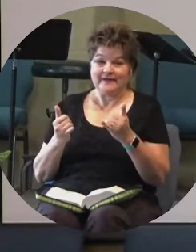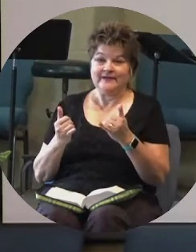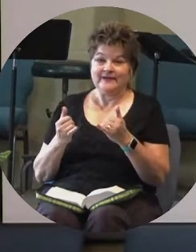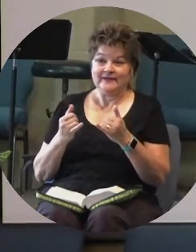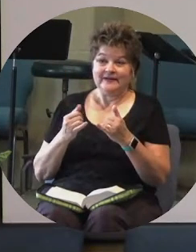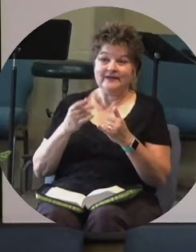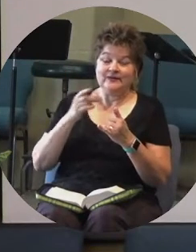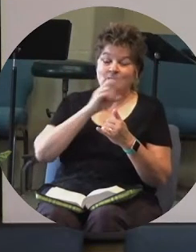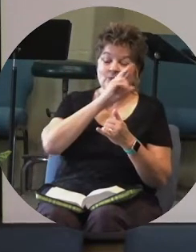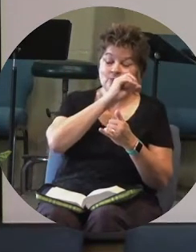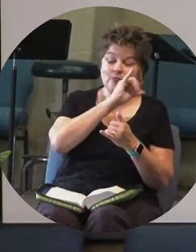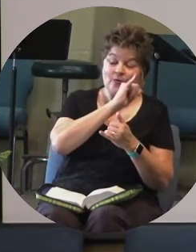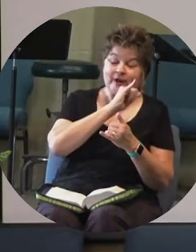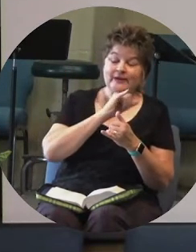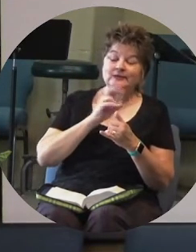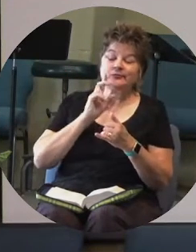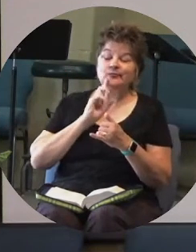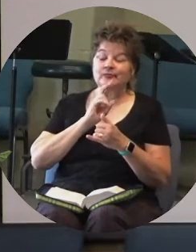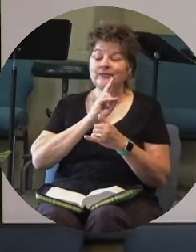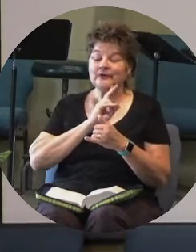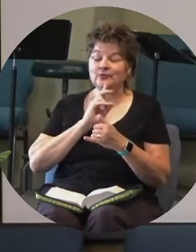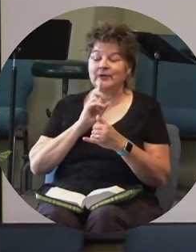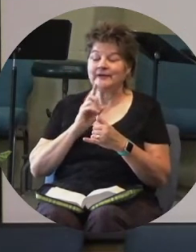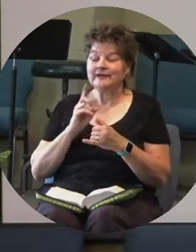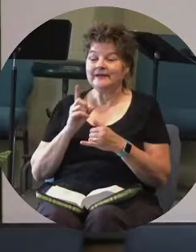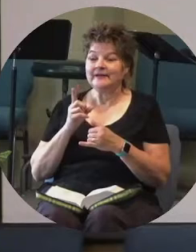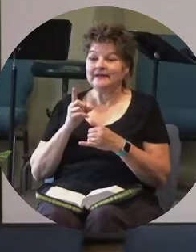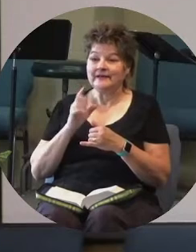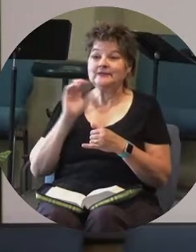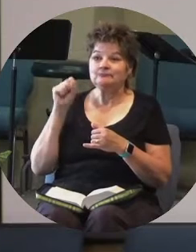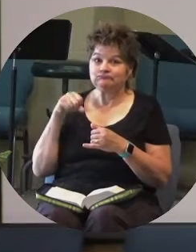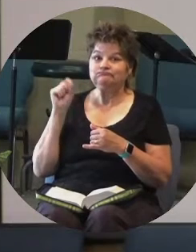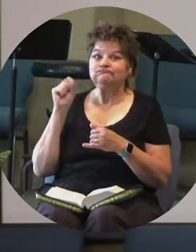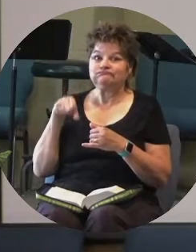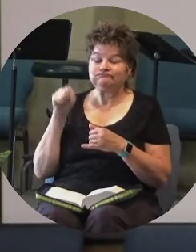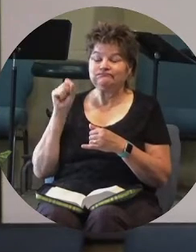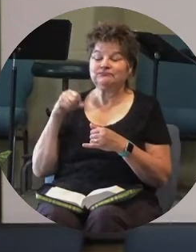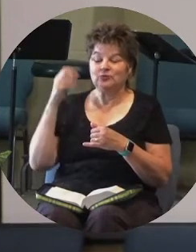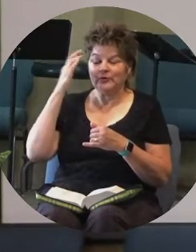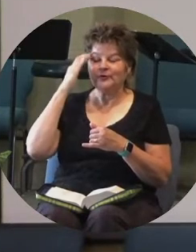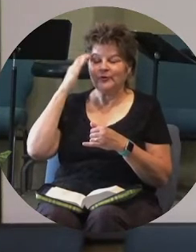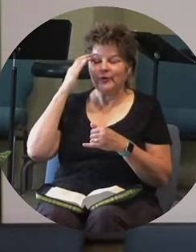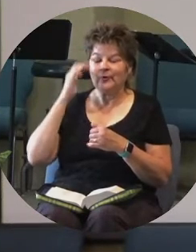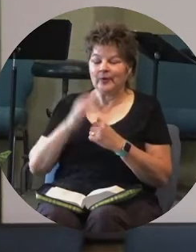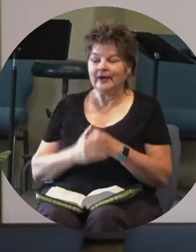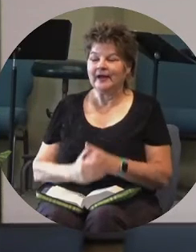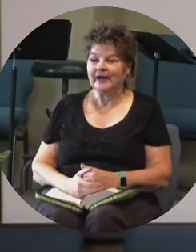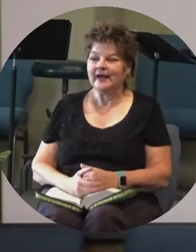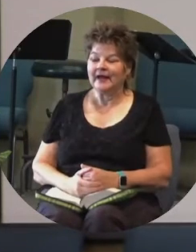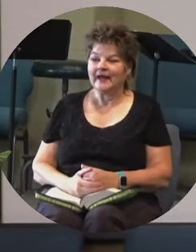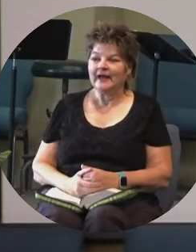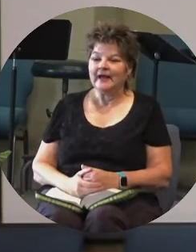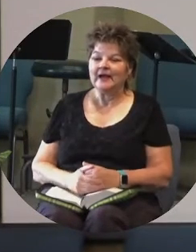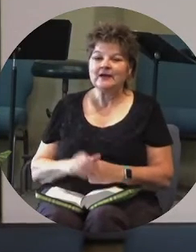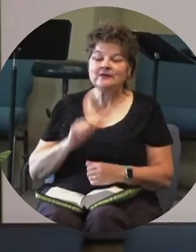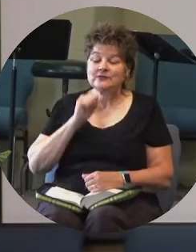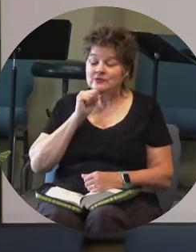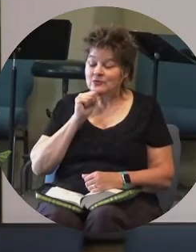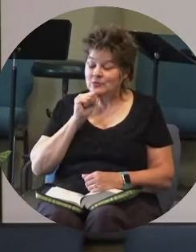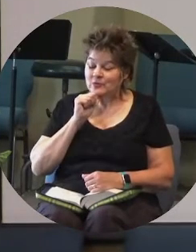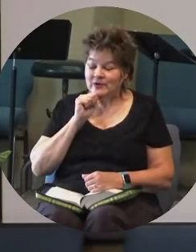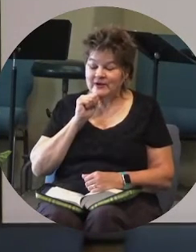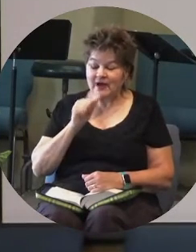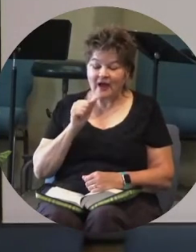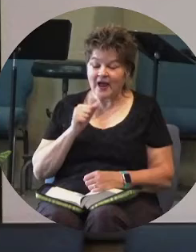Roy's back there. He's my twin brother. He's nodding. And so you knew do not